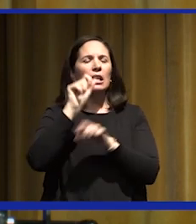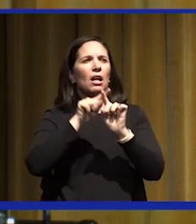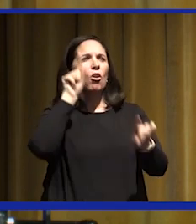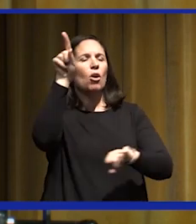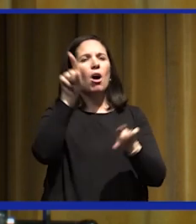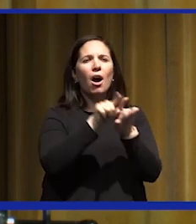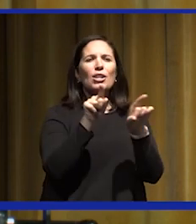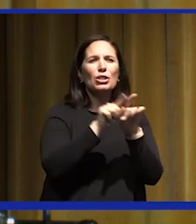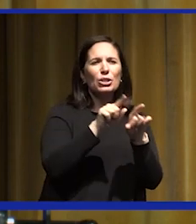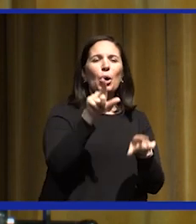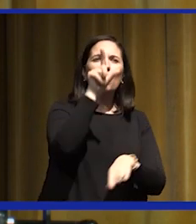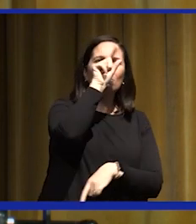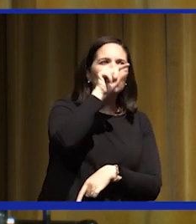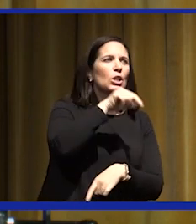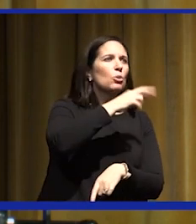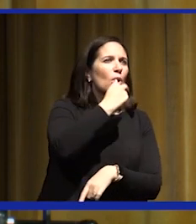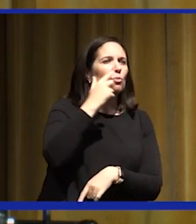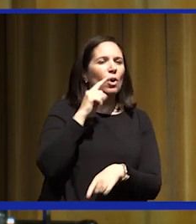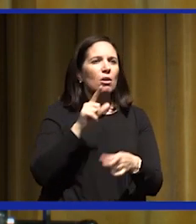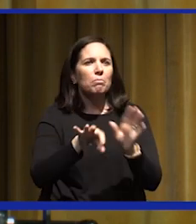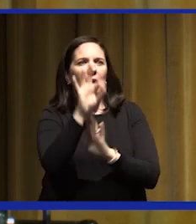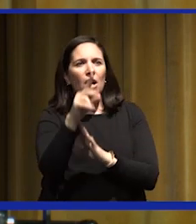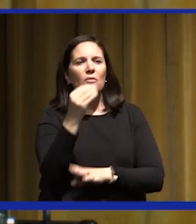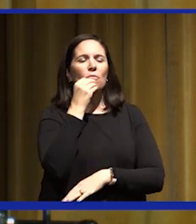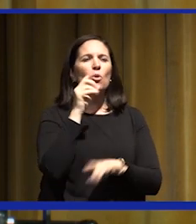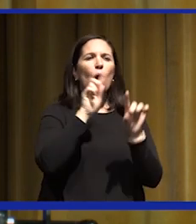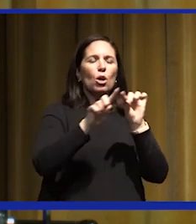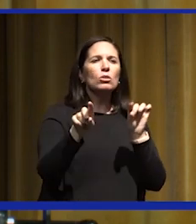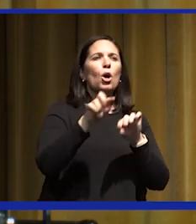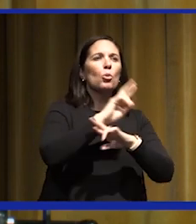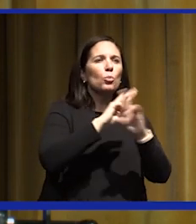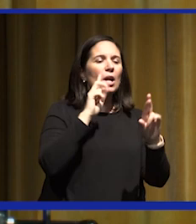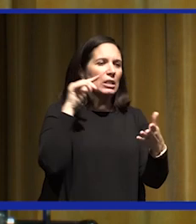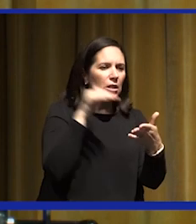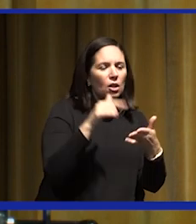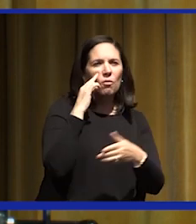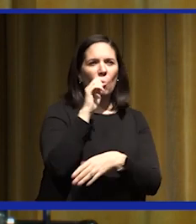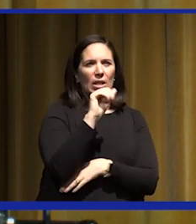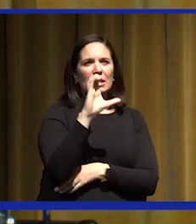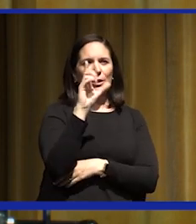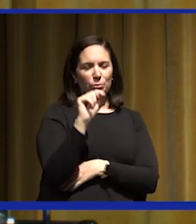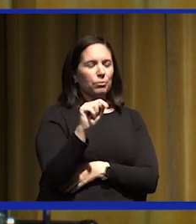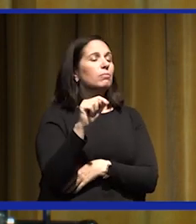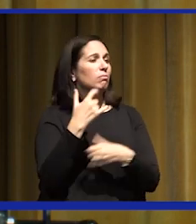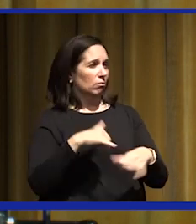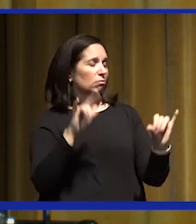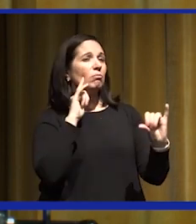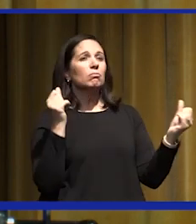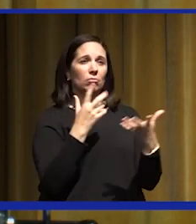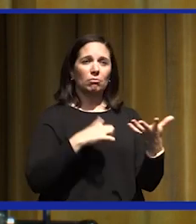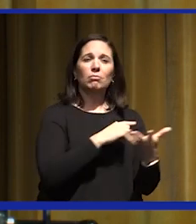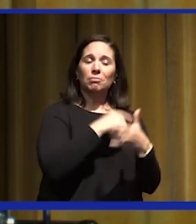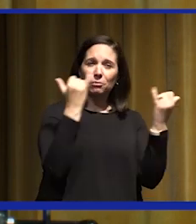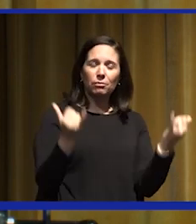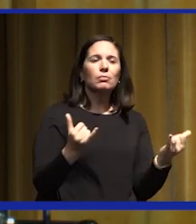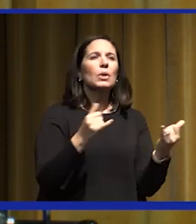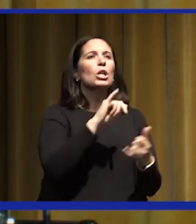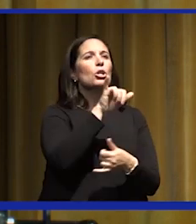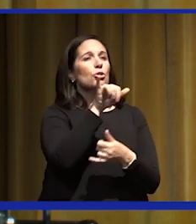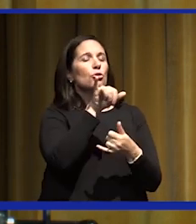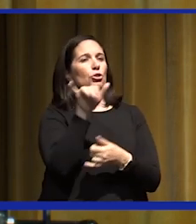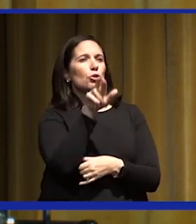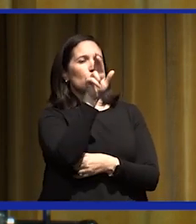hand, and the never-ending preparation for the ACT that I still think haunts some of us to this day. Junior year was a struggle for